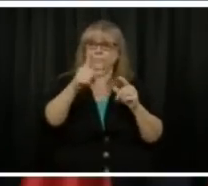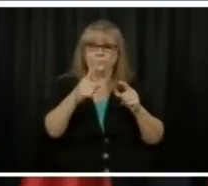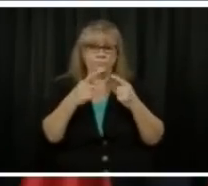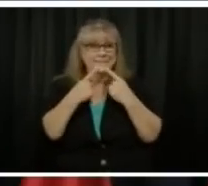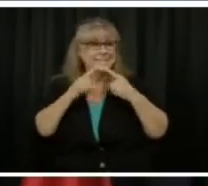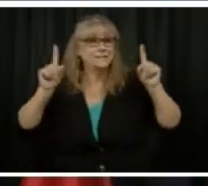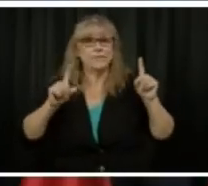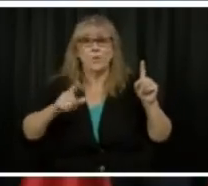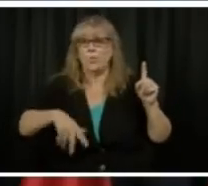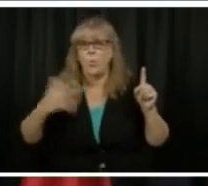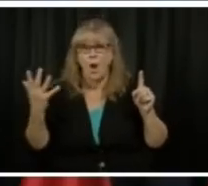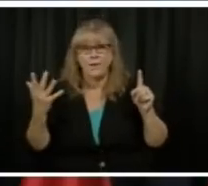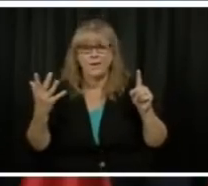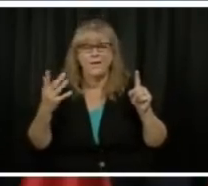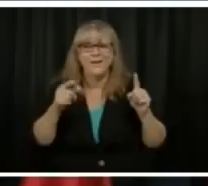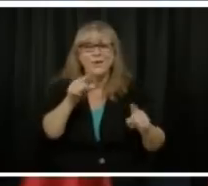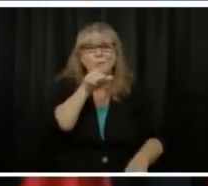Thank you.